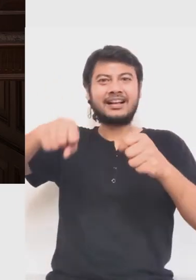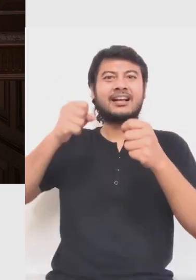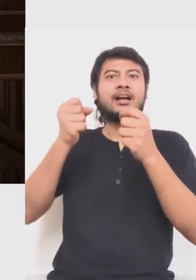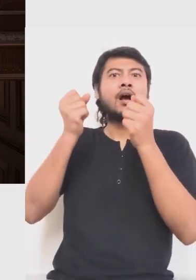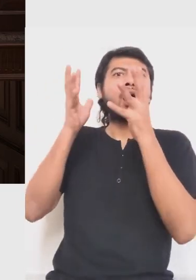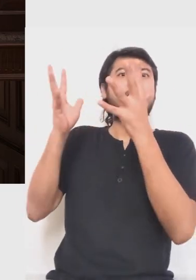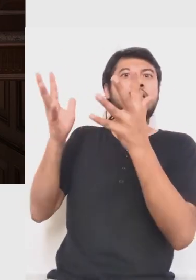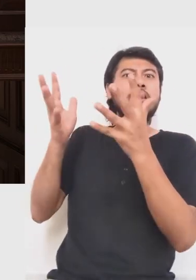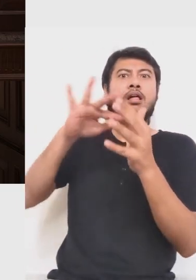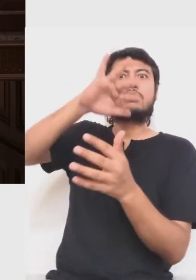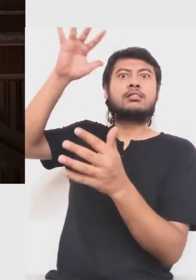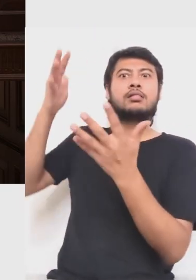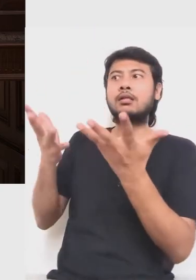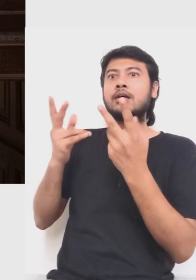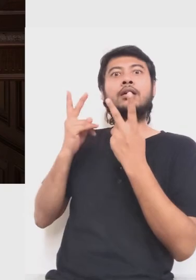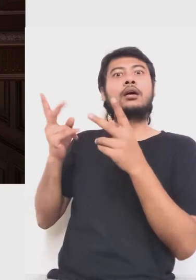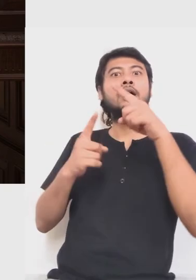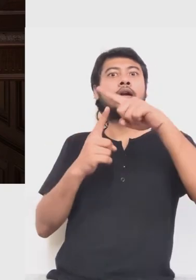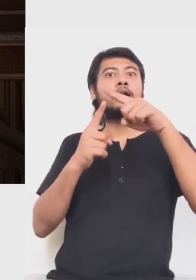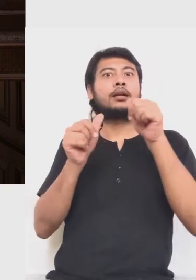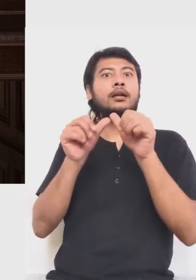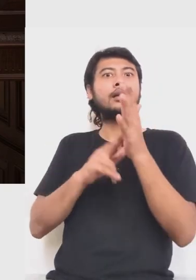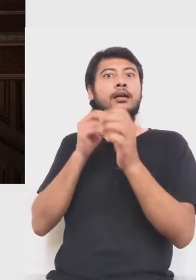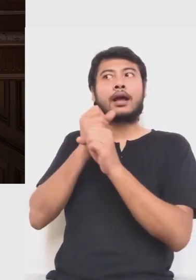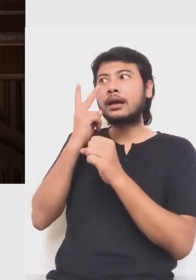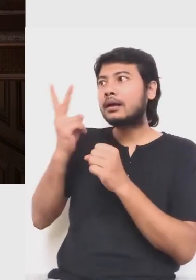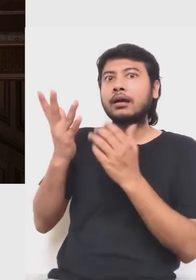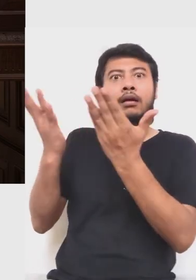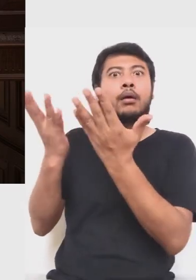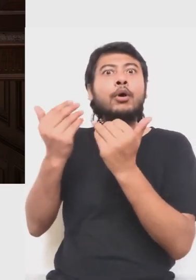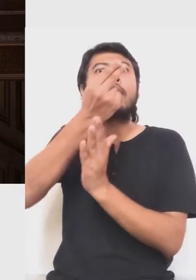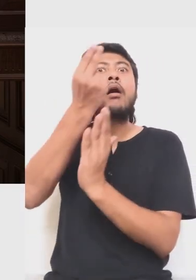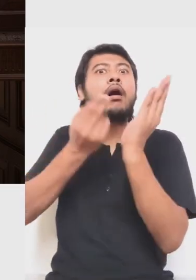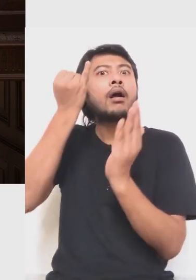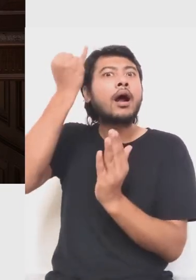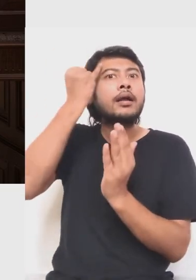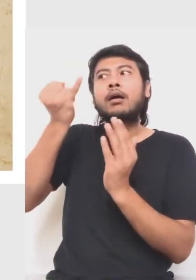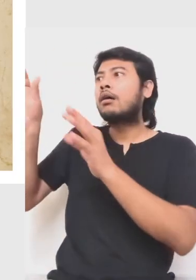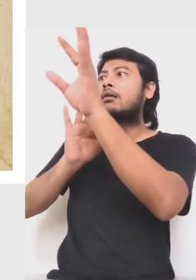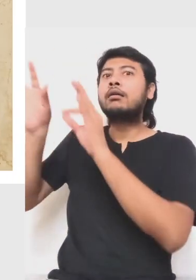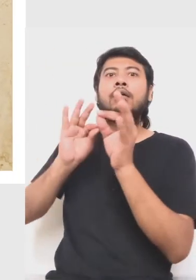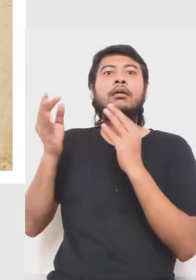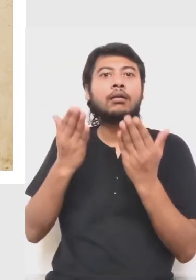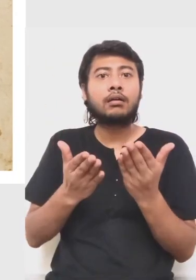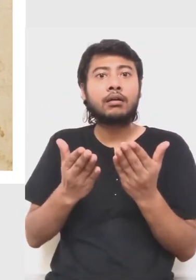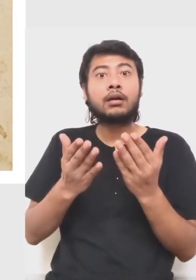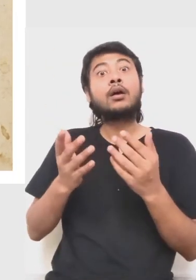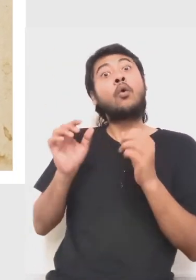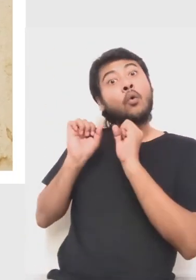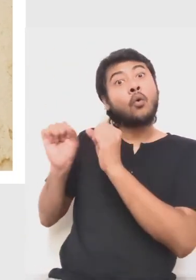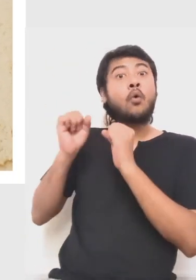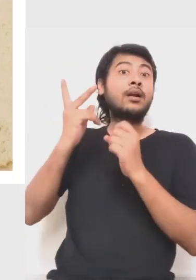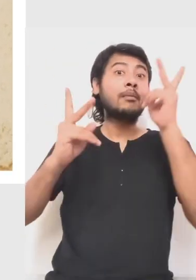with rubbish for several years, which slowly extended to other non-traditional materials. He made Hair Book